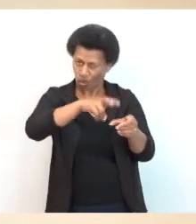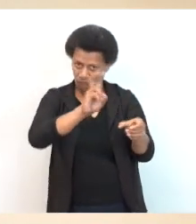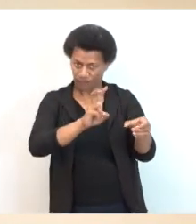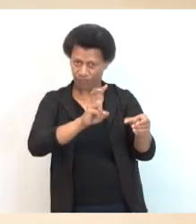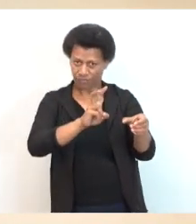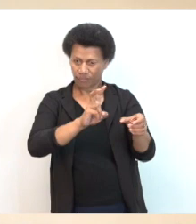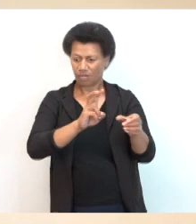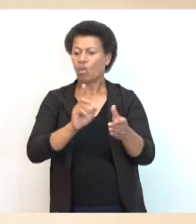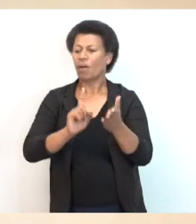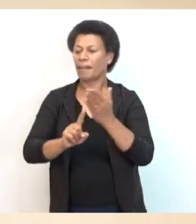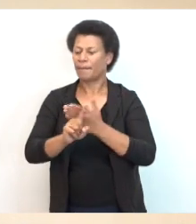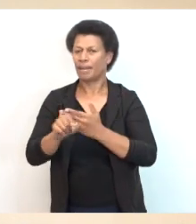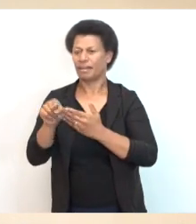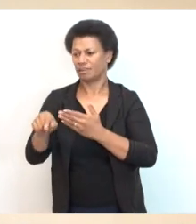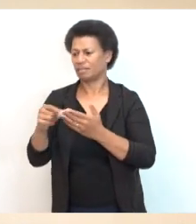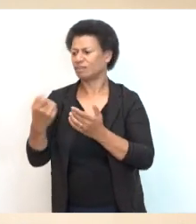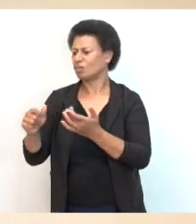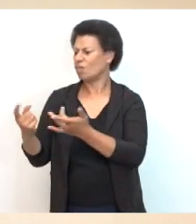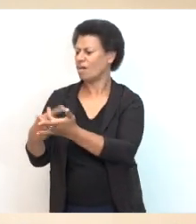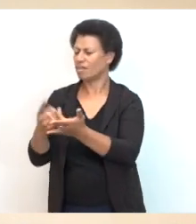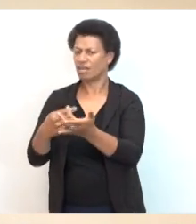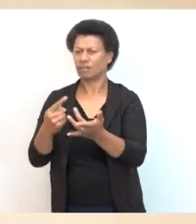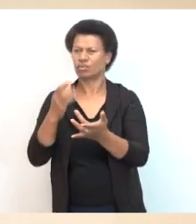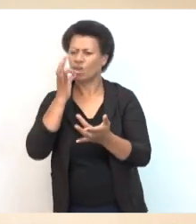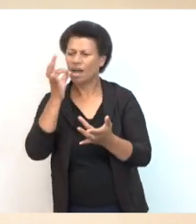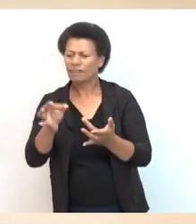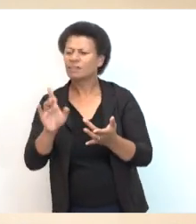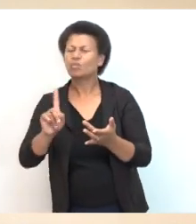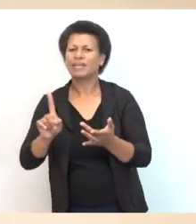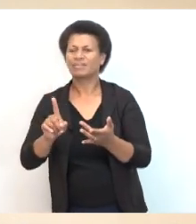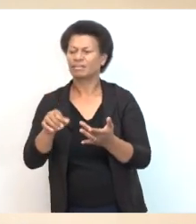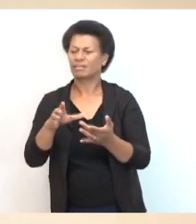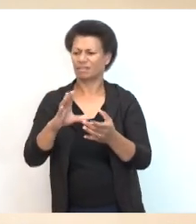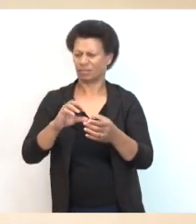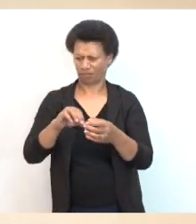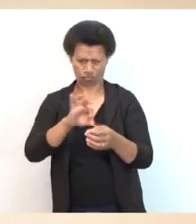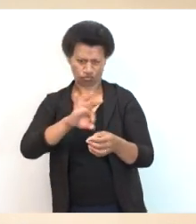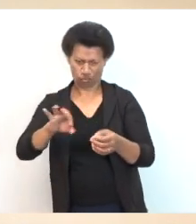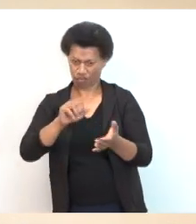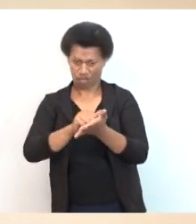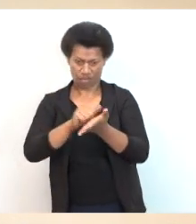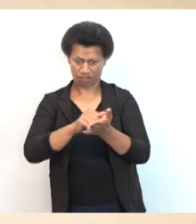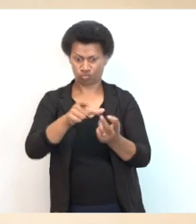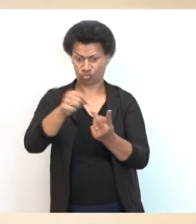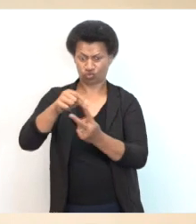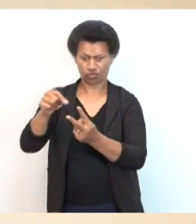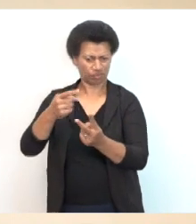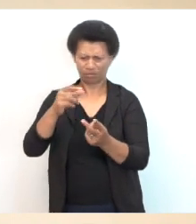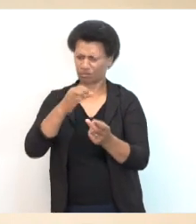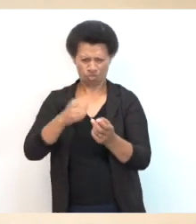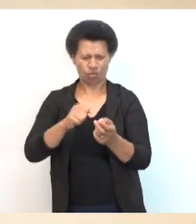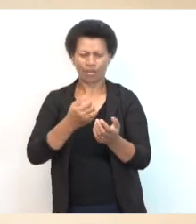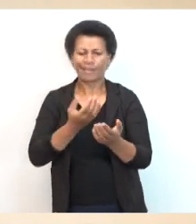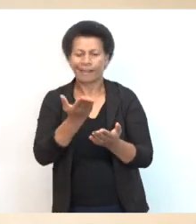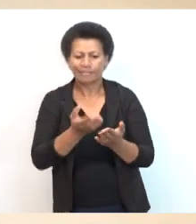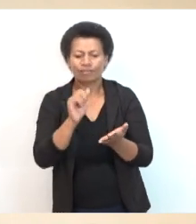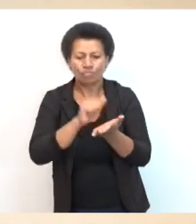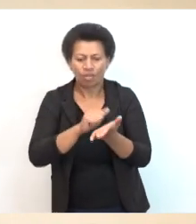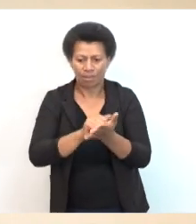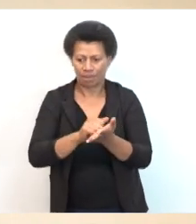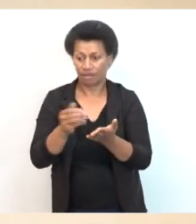one needs legal authority to ask someone to do something voluntarily. Those seats on the COC are not the property of the FijiFirst or